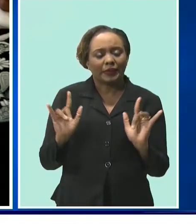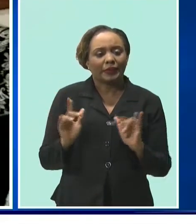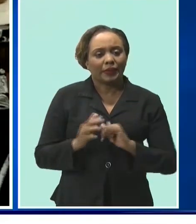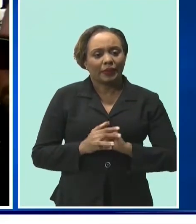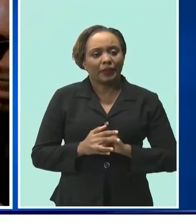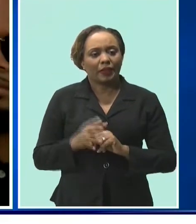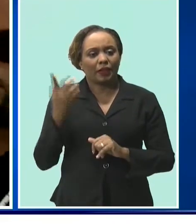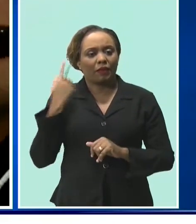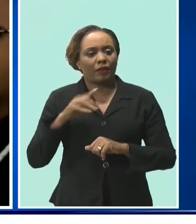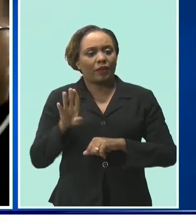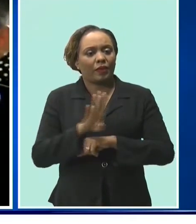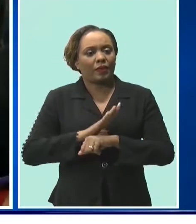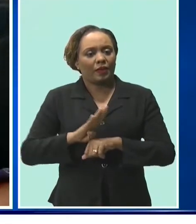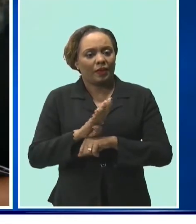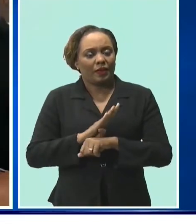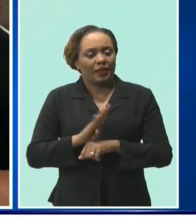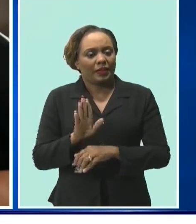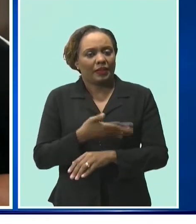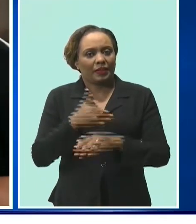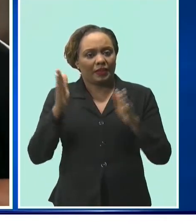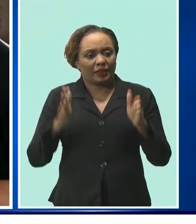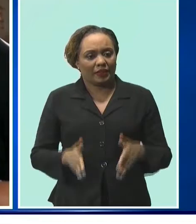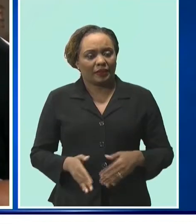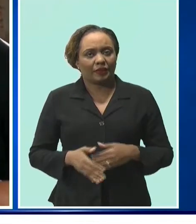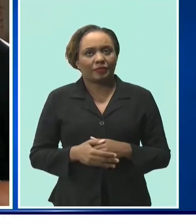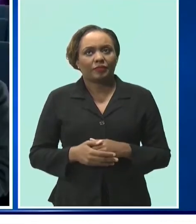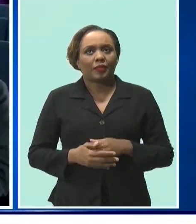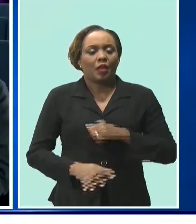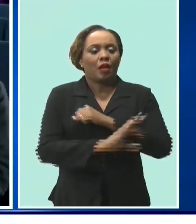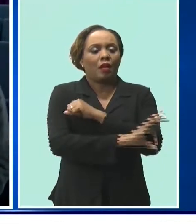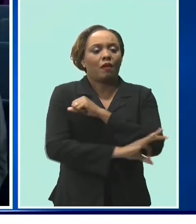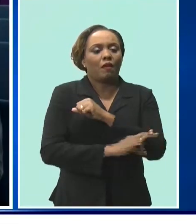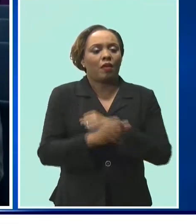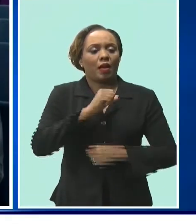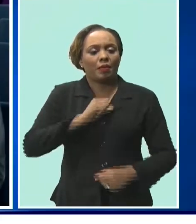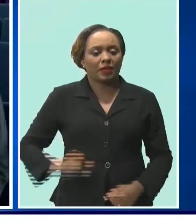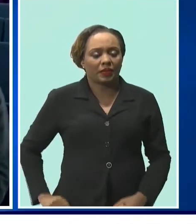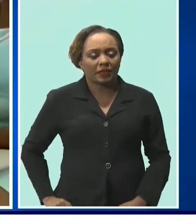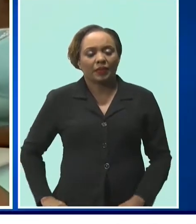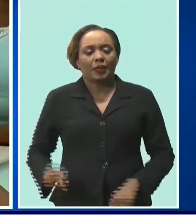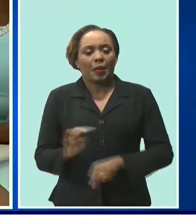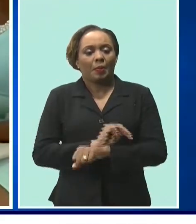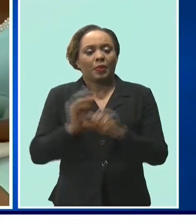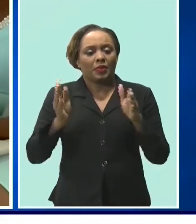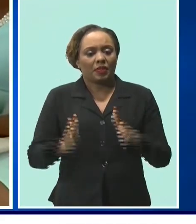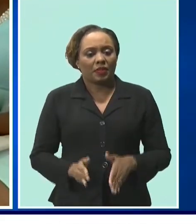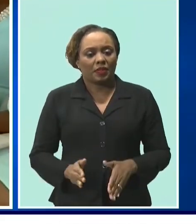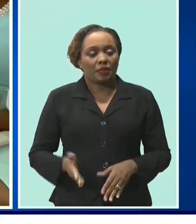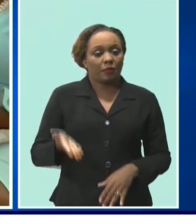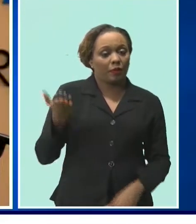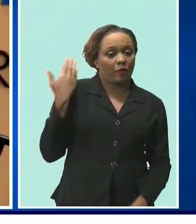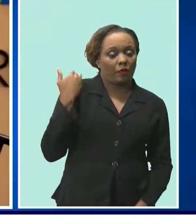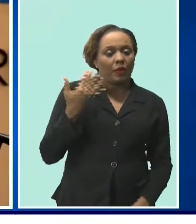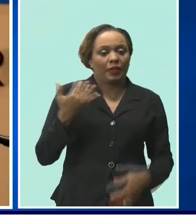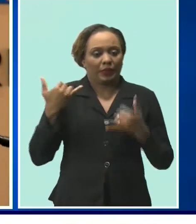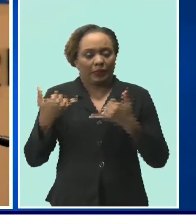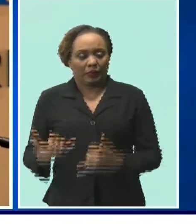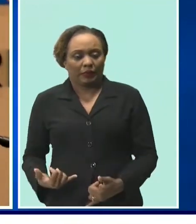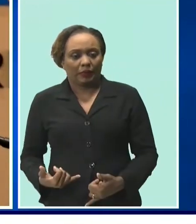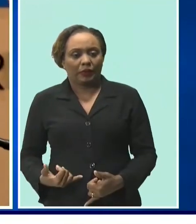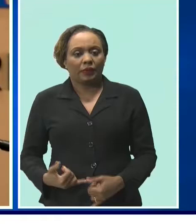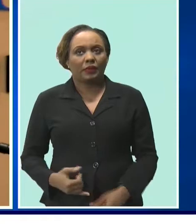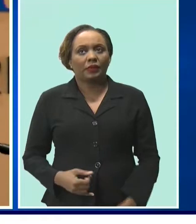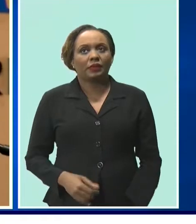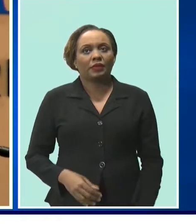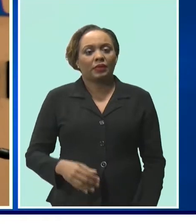Barbadian entertainment. Foreign ambassadors, ministers, past and present, Chief Justice Sir